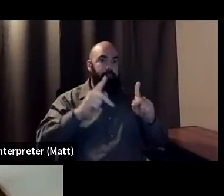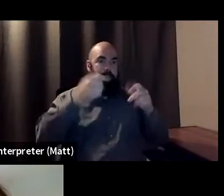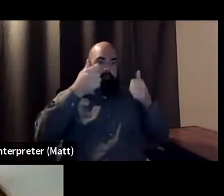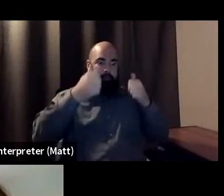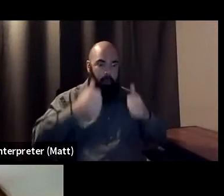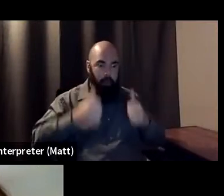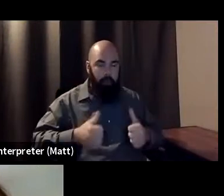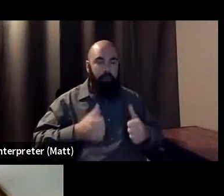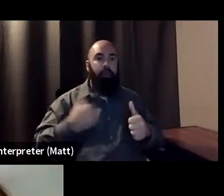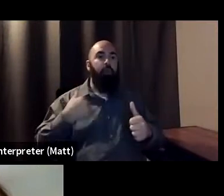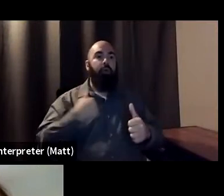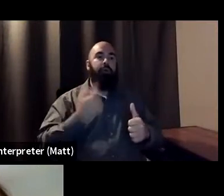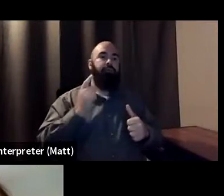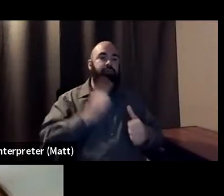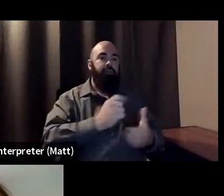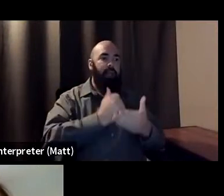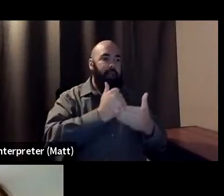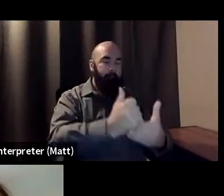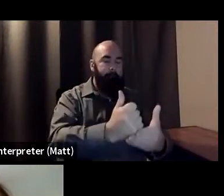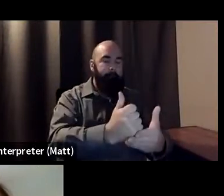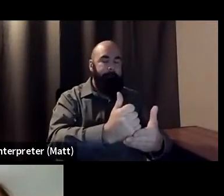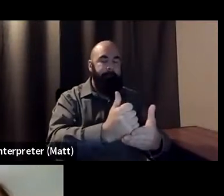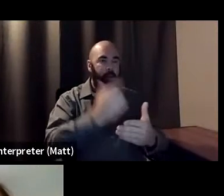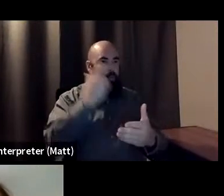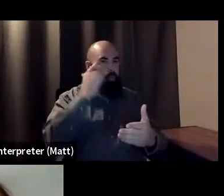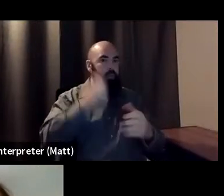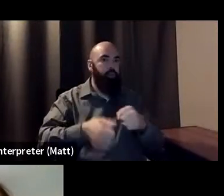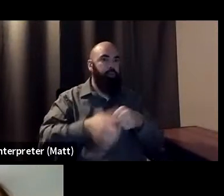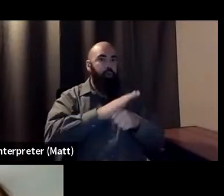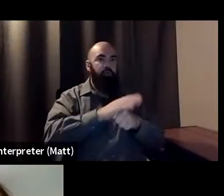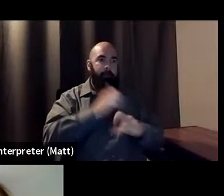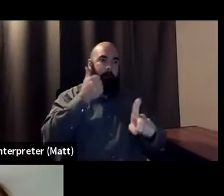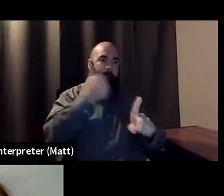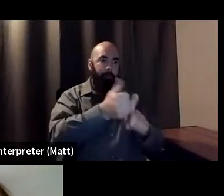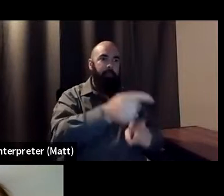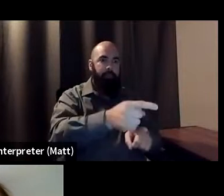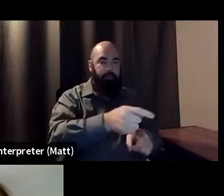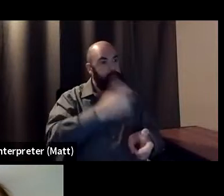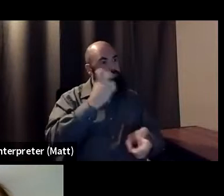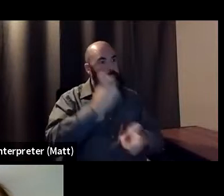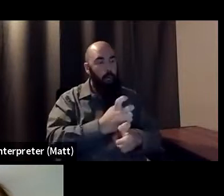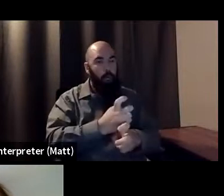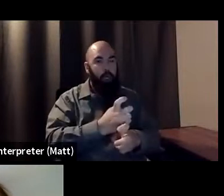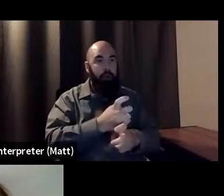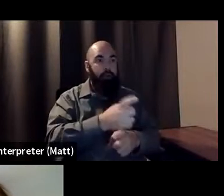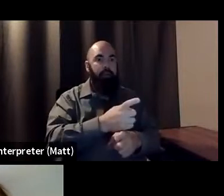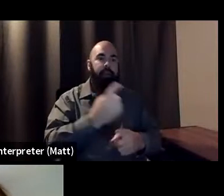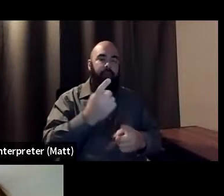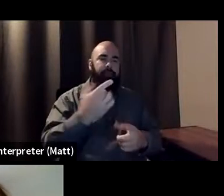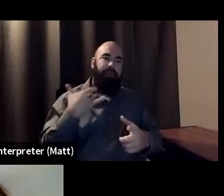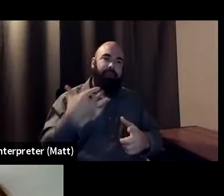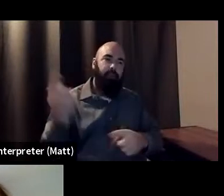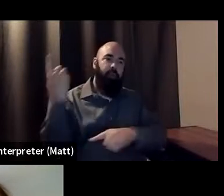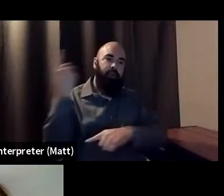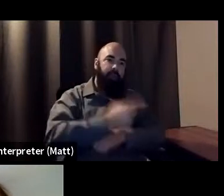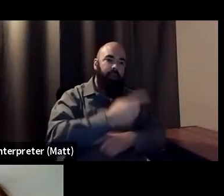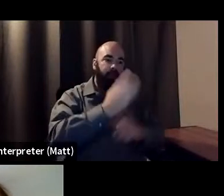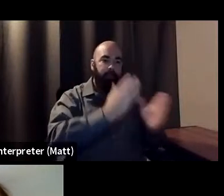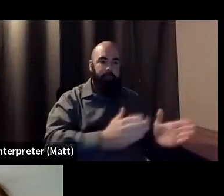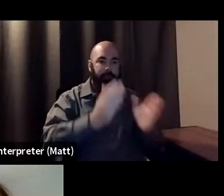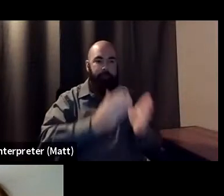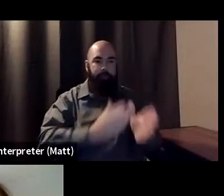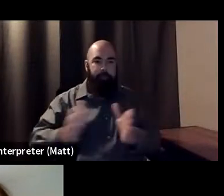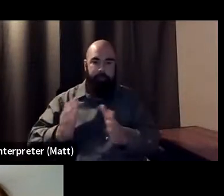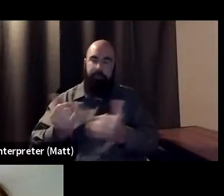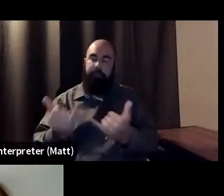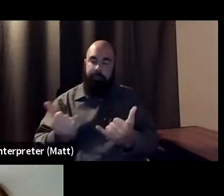a toll on the individuals out there because it's really disrupted our daily routines. Oh, no doubt.